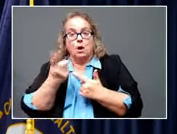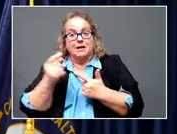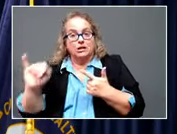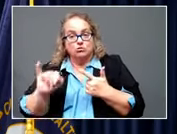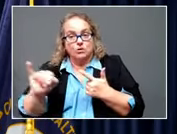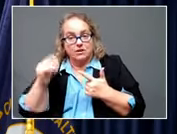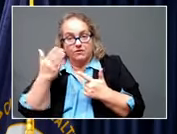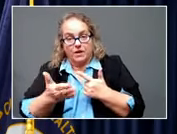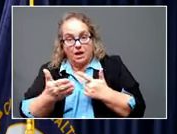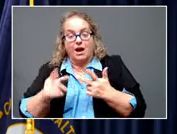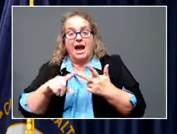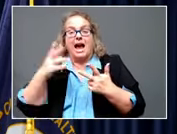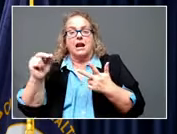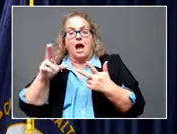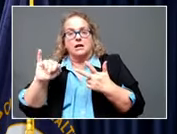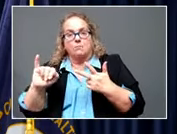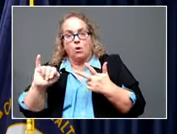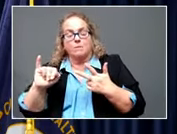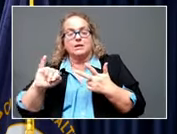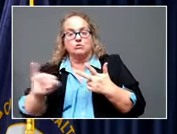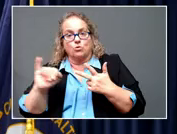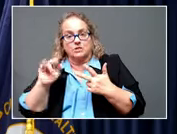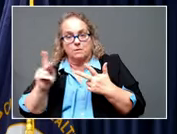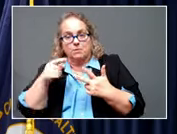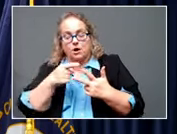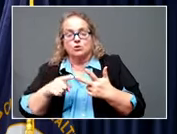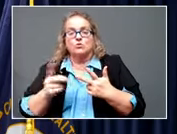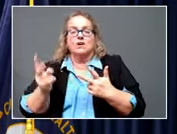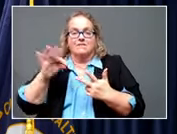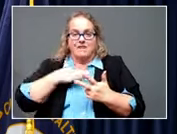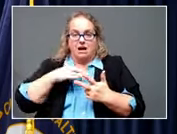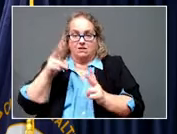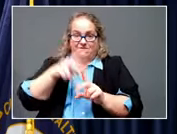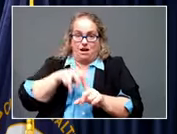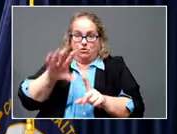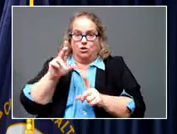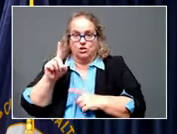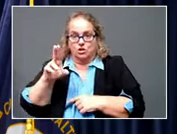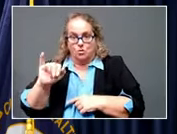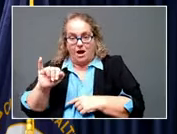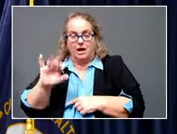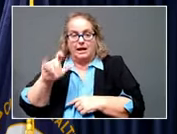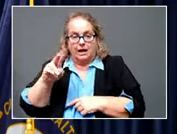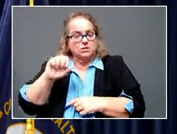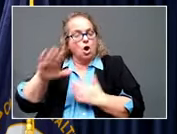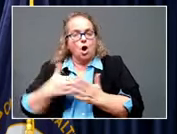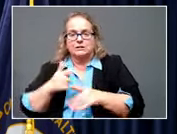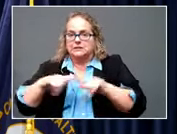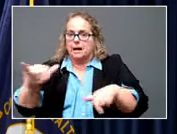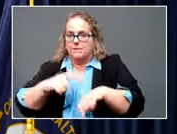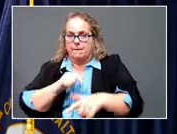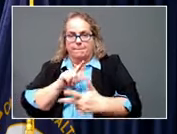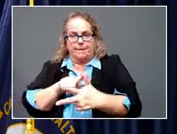the unemployment insurance officials to file your claim or your DUA claim. You can do it all at the same time. Our goal is